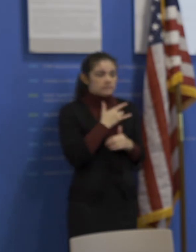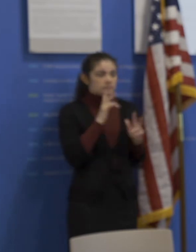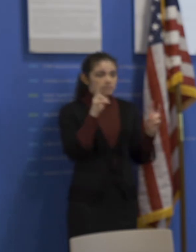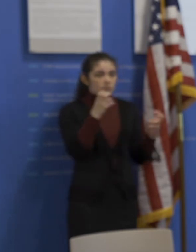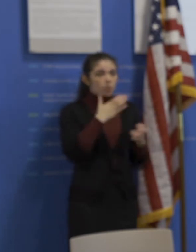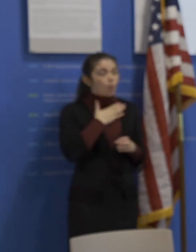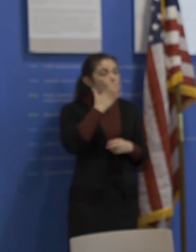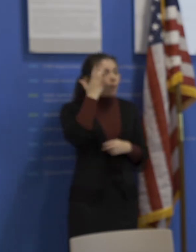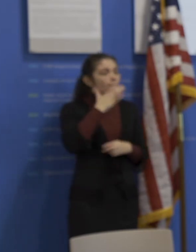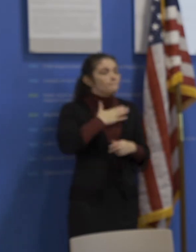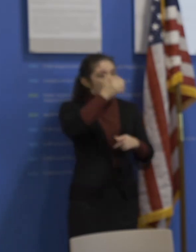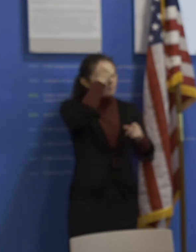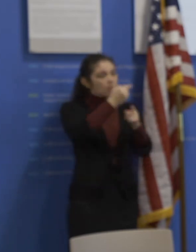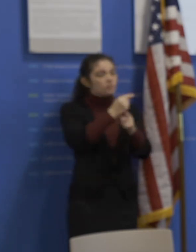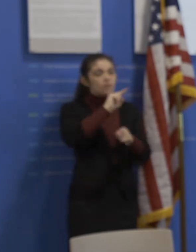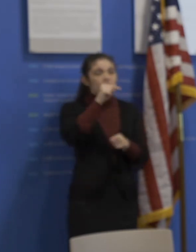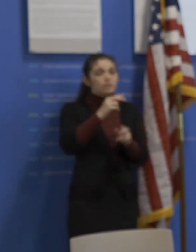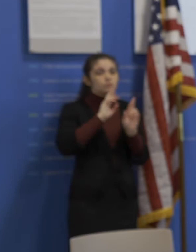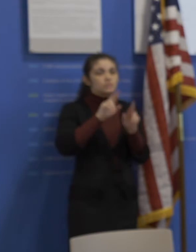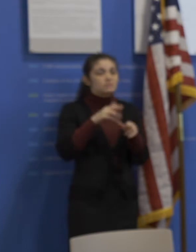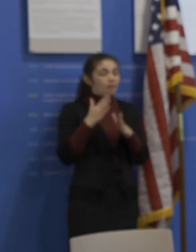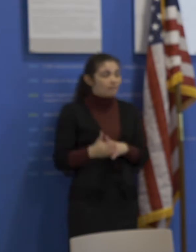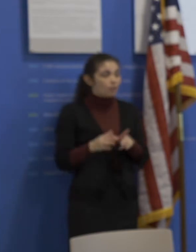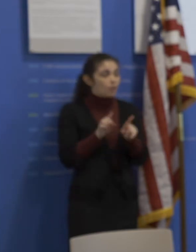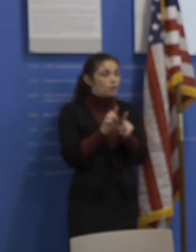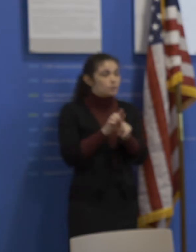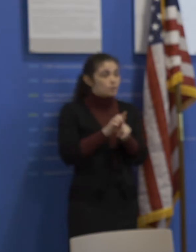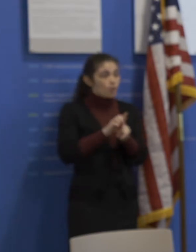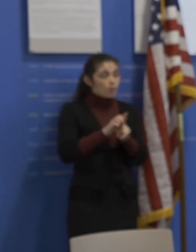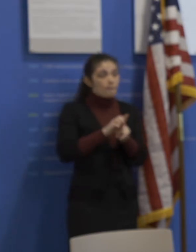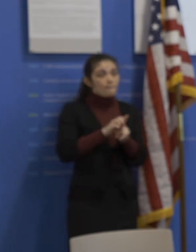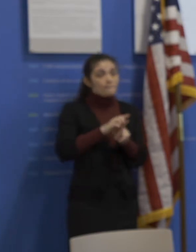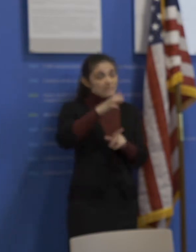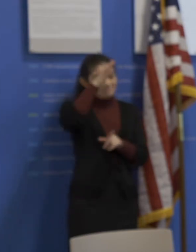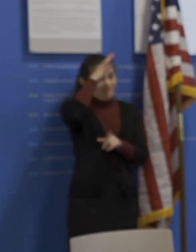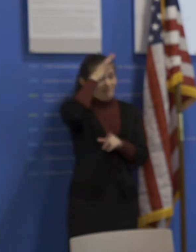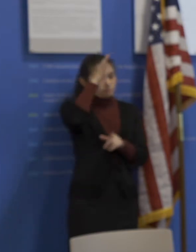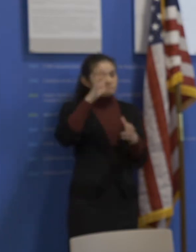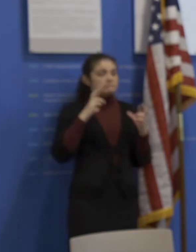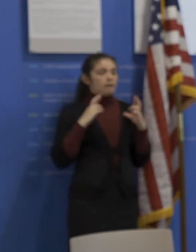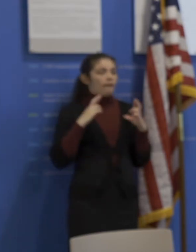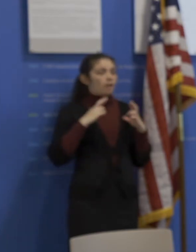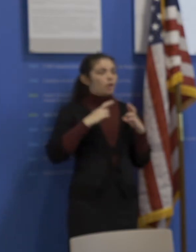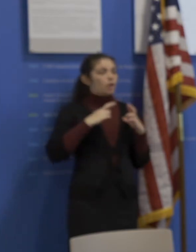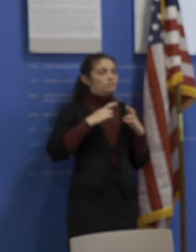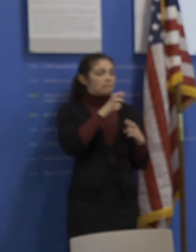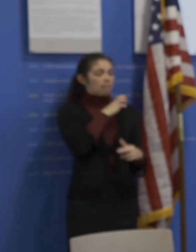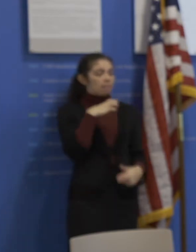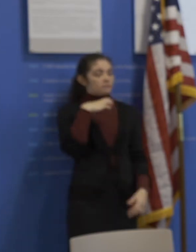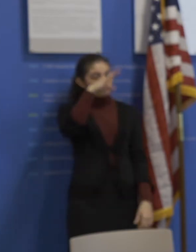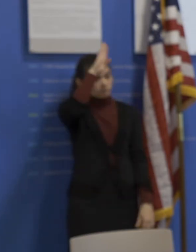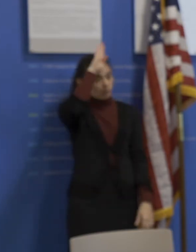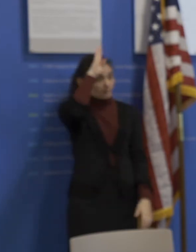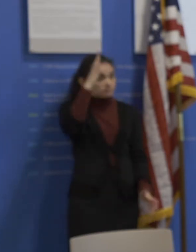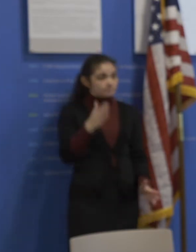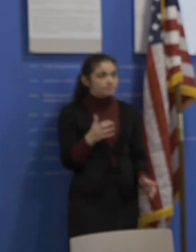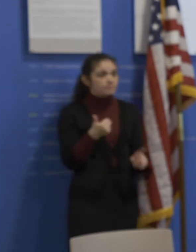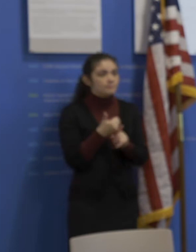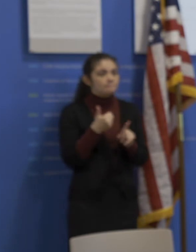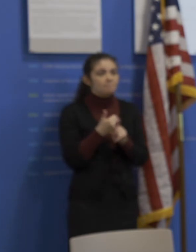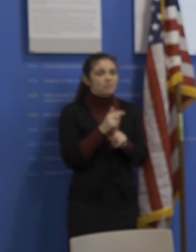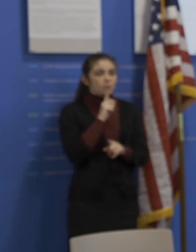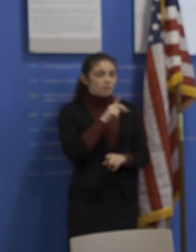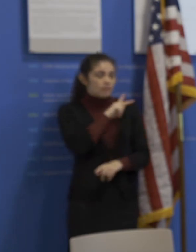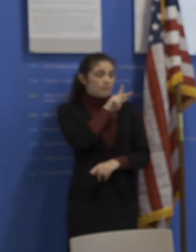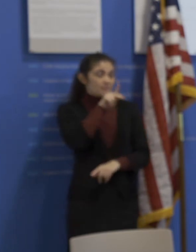My brother is a first responder. My father is a retired Cleveland fireman. And so they're concerned about